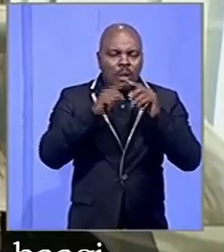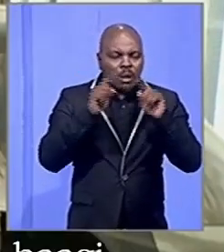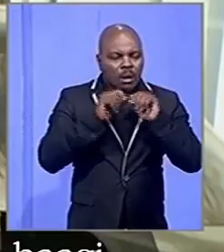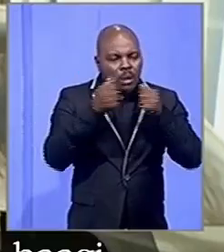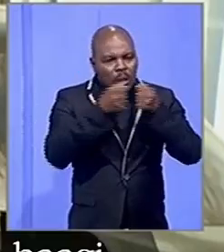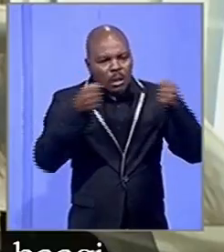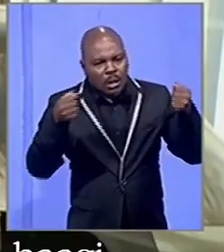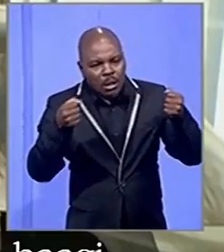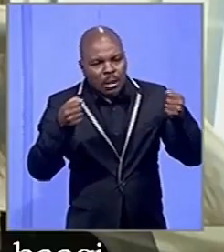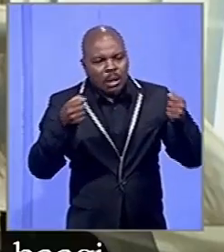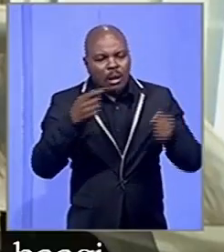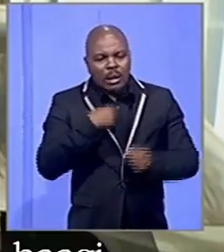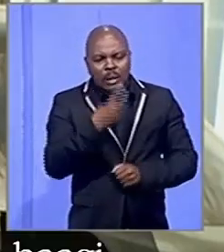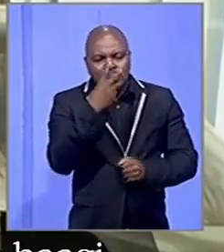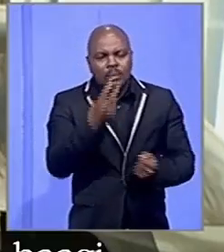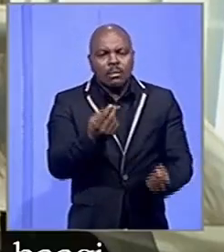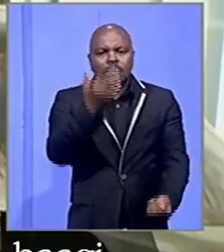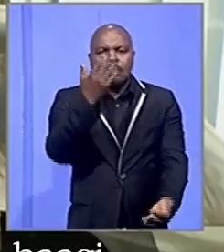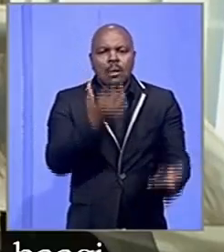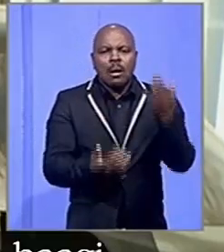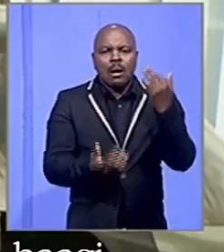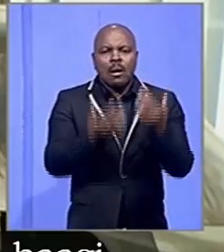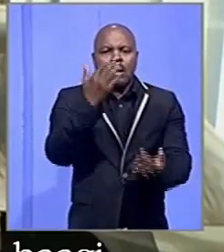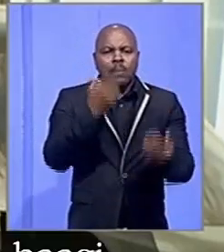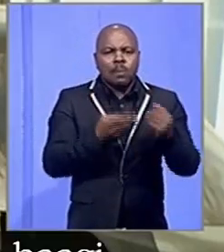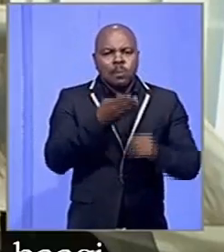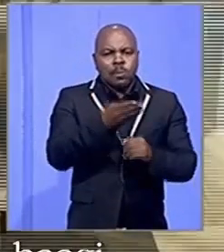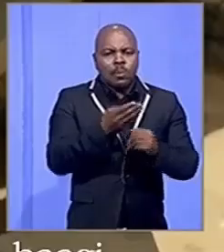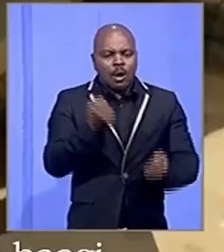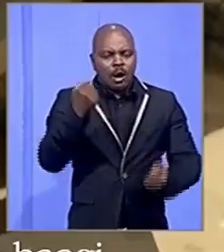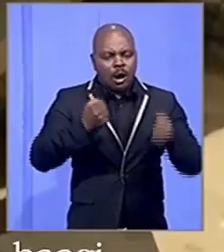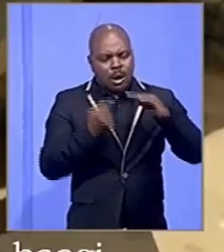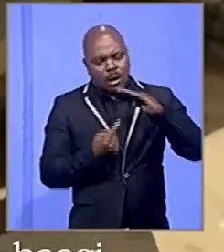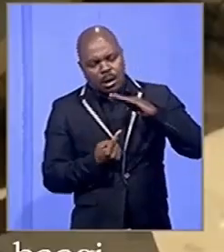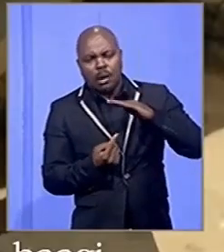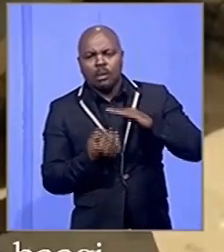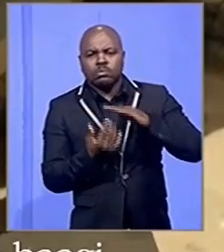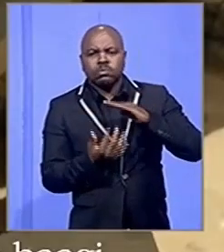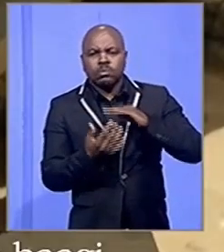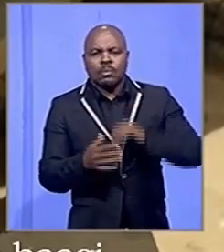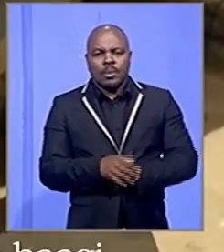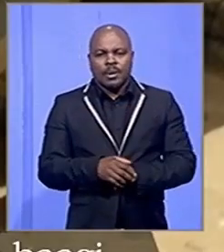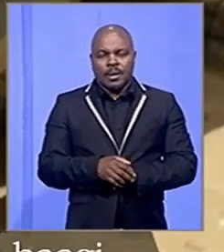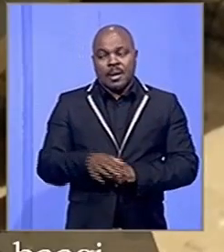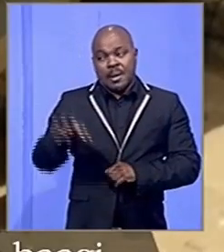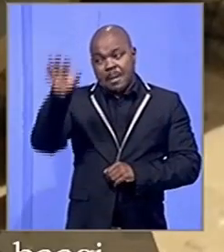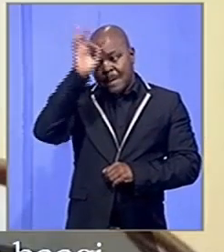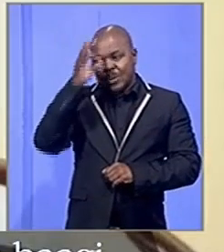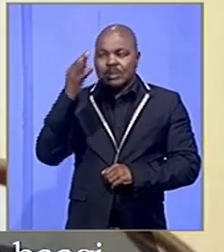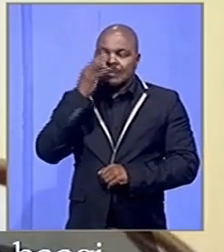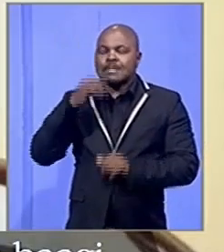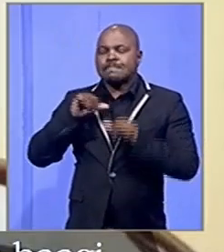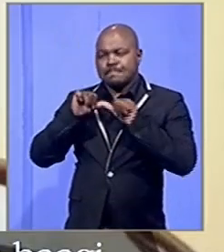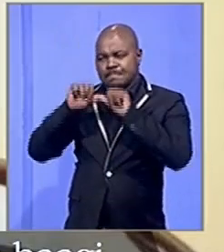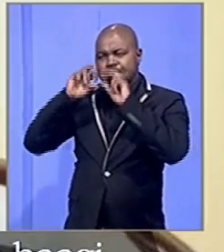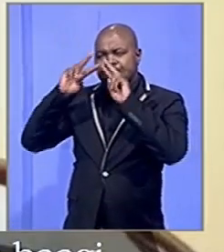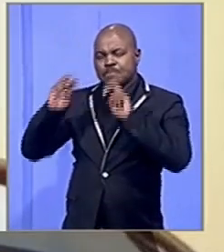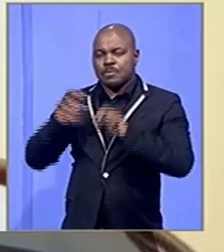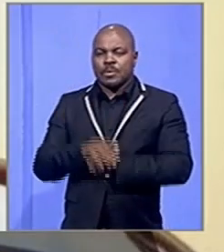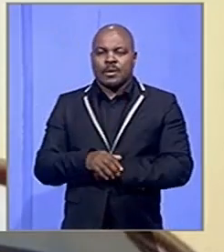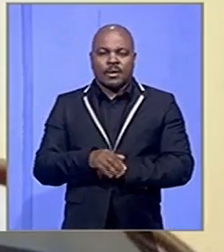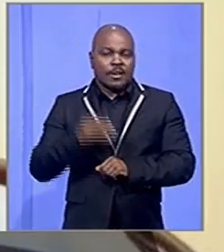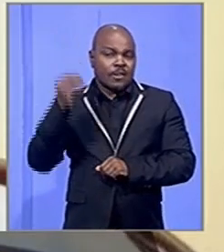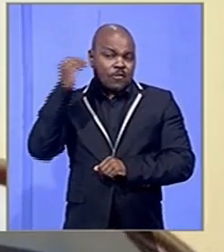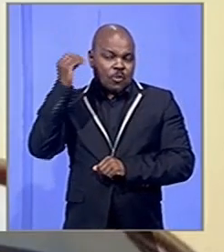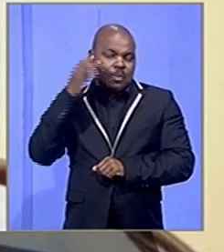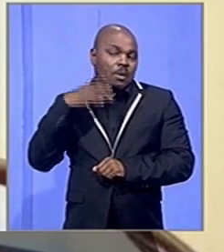khumana e go ene gabo ya mollo ka fase ga kolo. Mapodisa a re a gare ka dinyakišišo. Go ya ka tshedimošo mosadi